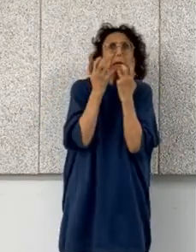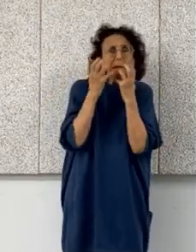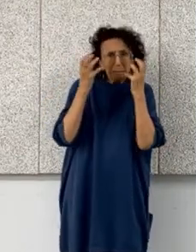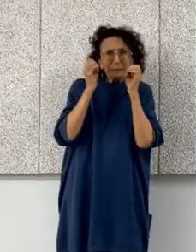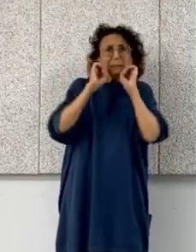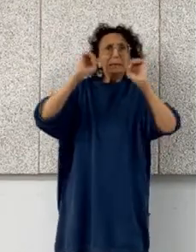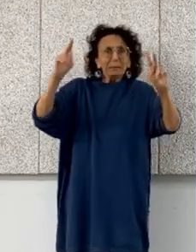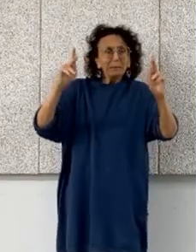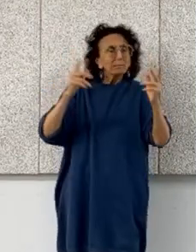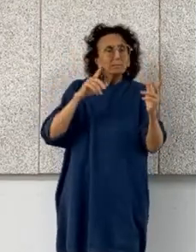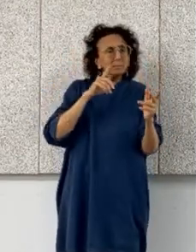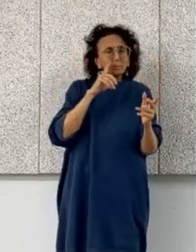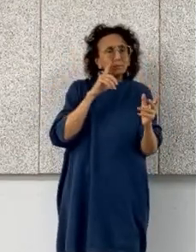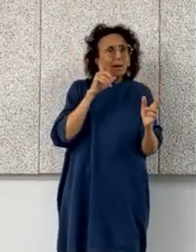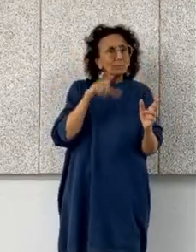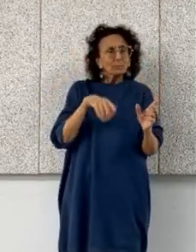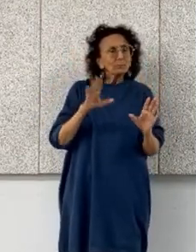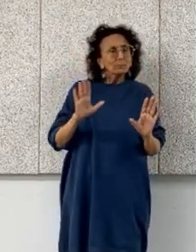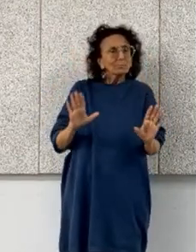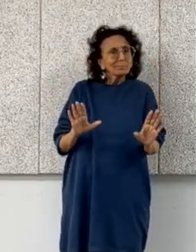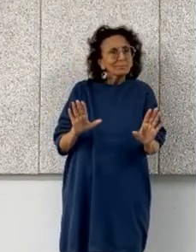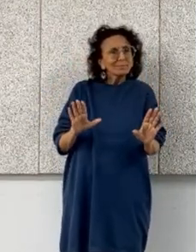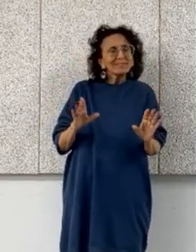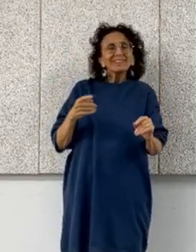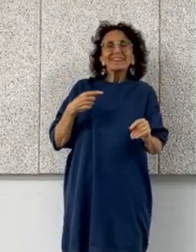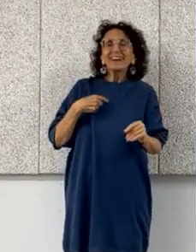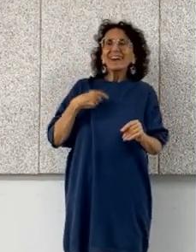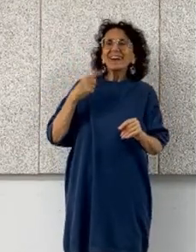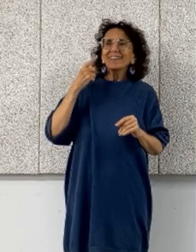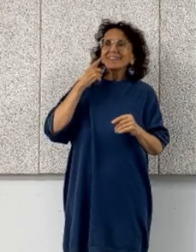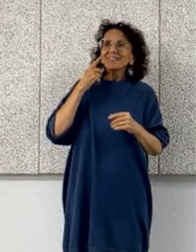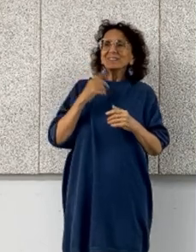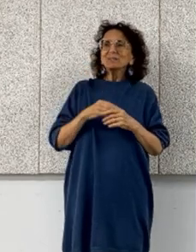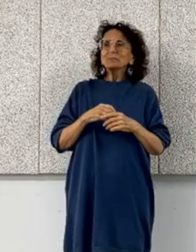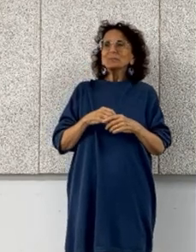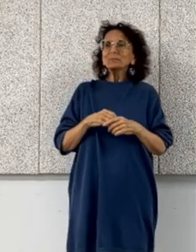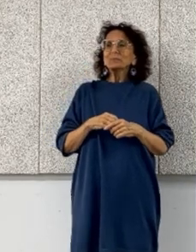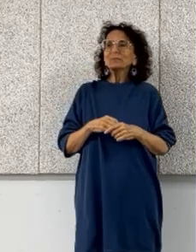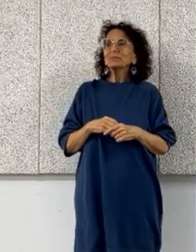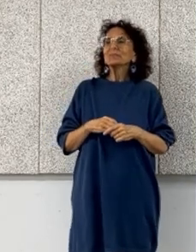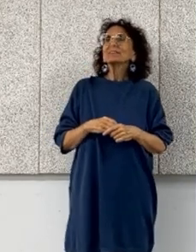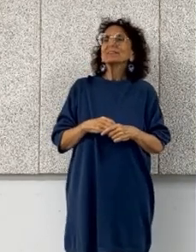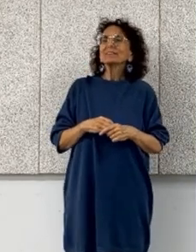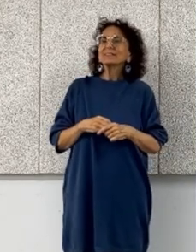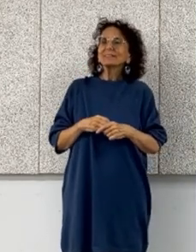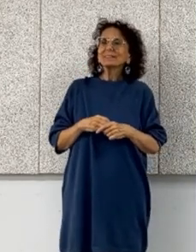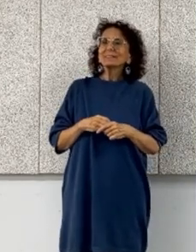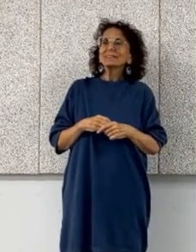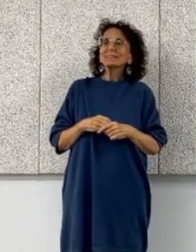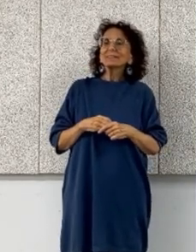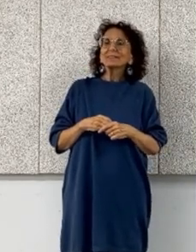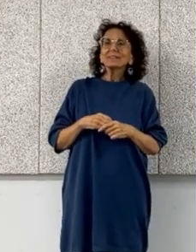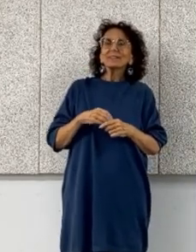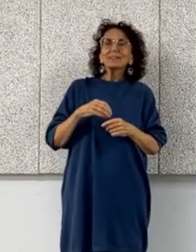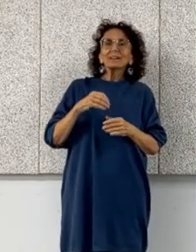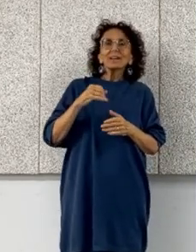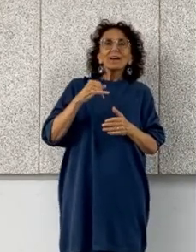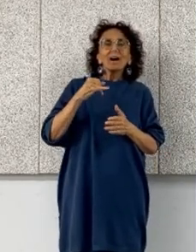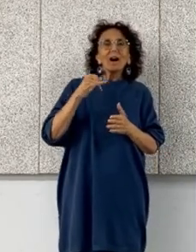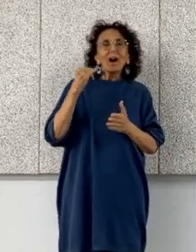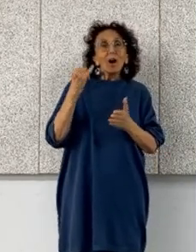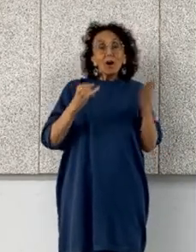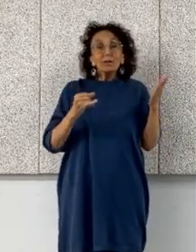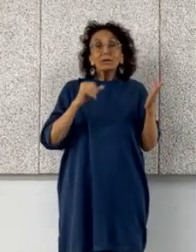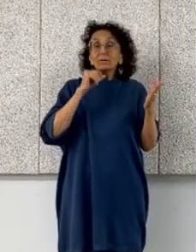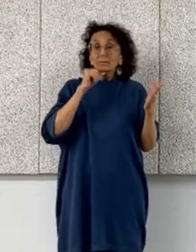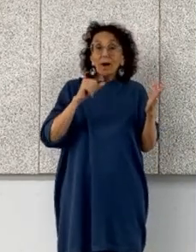thinking about that. I think that it's, you know, arts nonprofits are not for the faint of